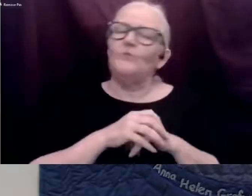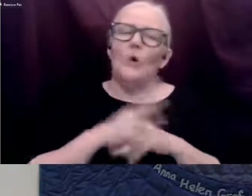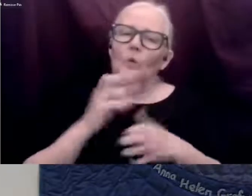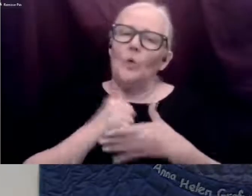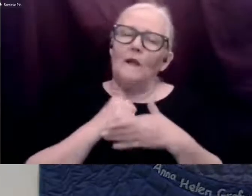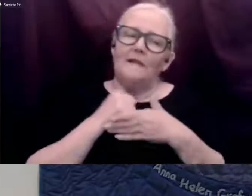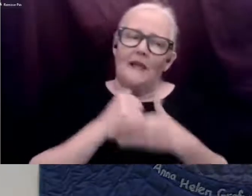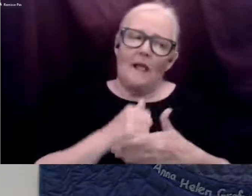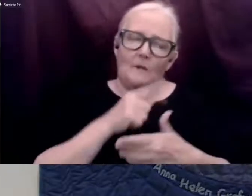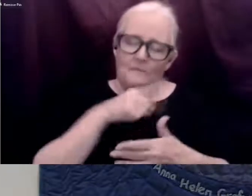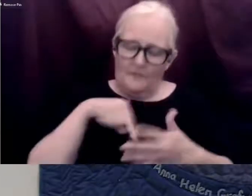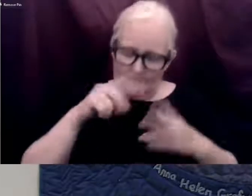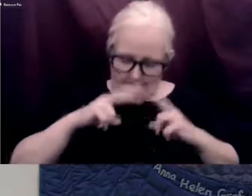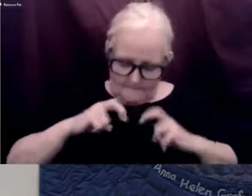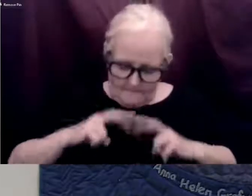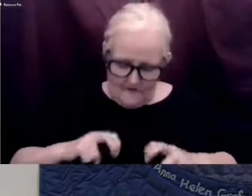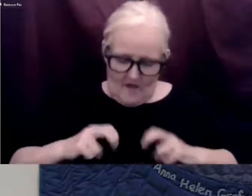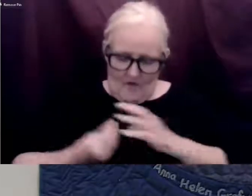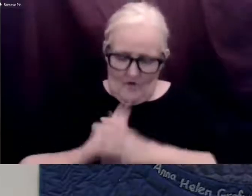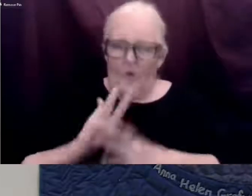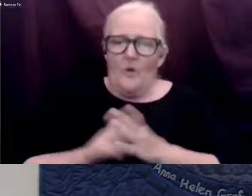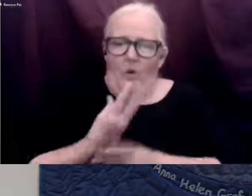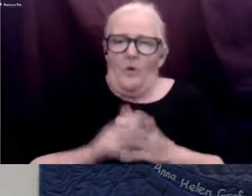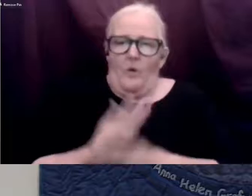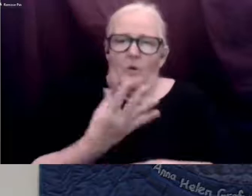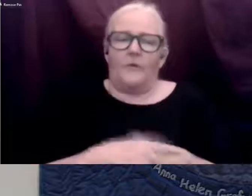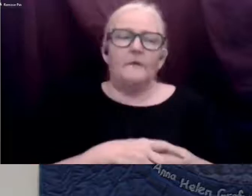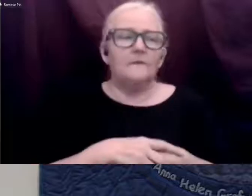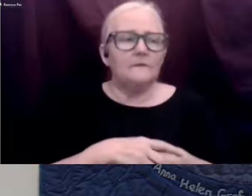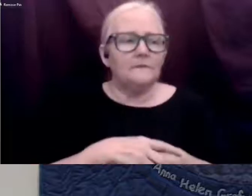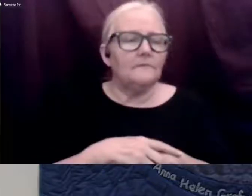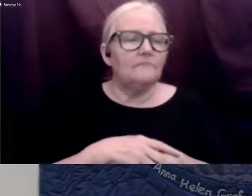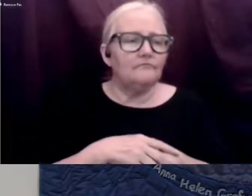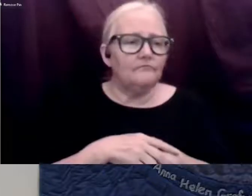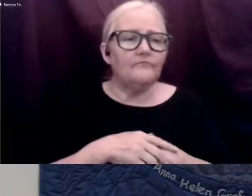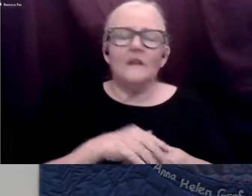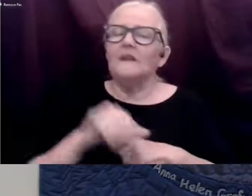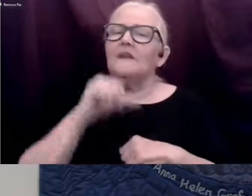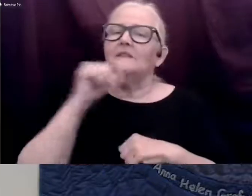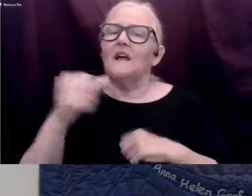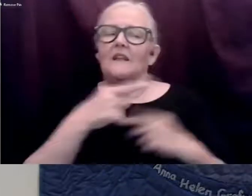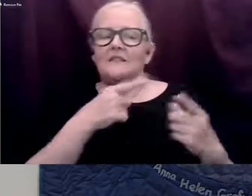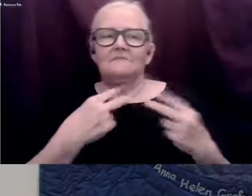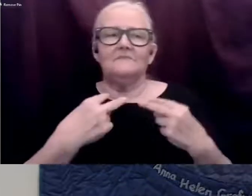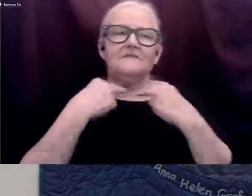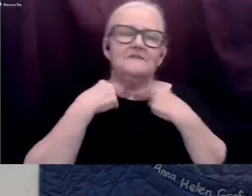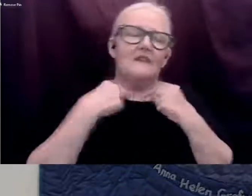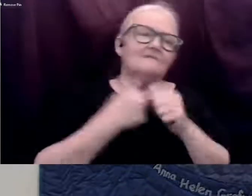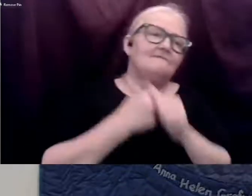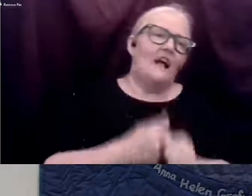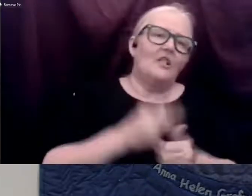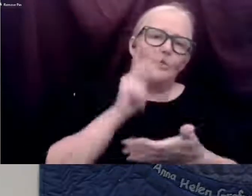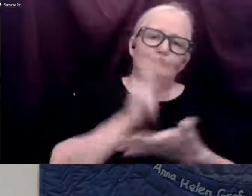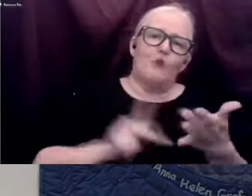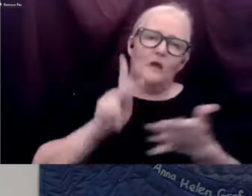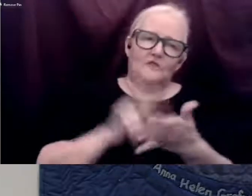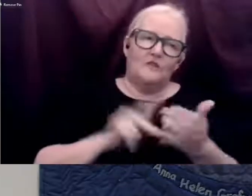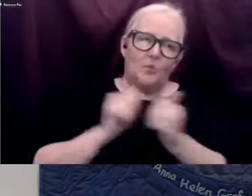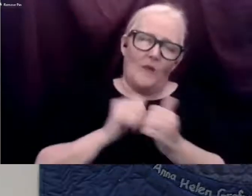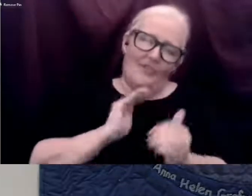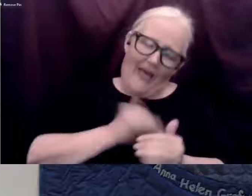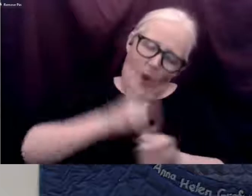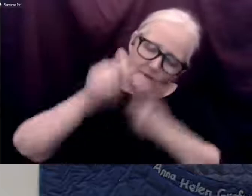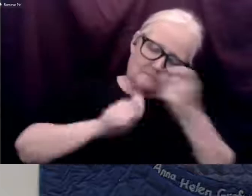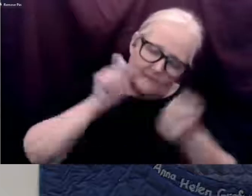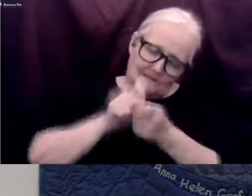to bind them by ineradicable prejudices to our particular sect or peculiar notions, but